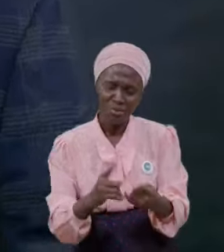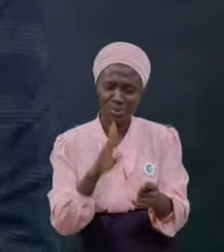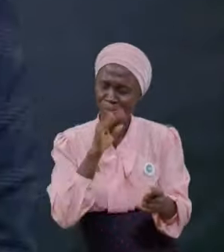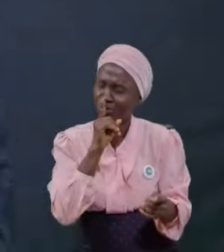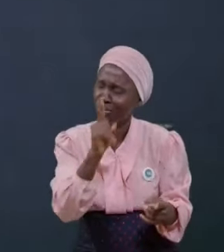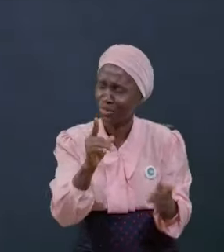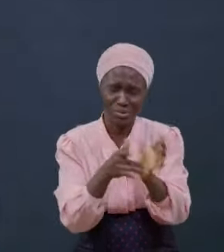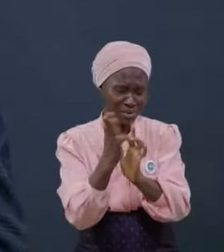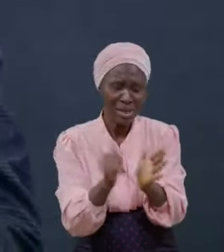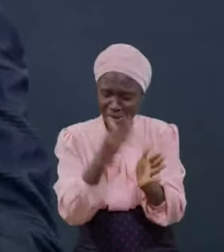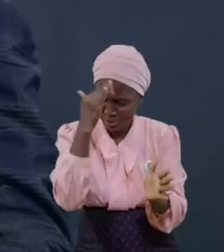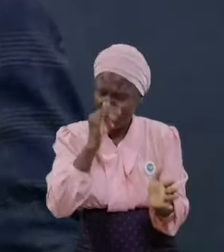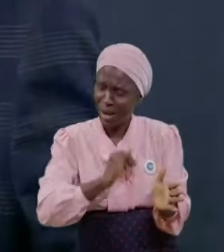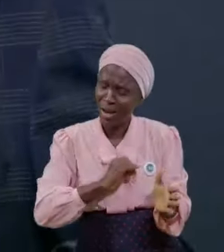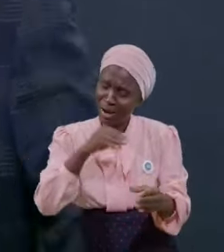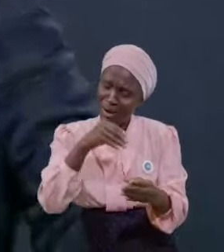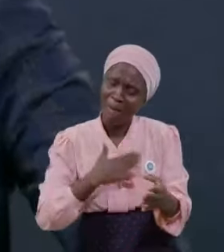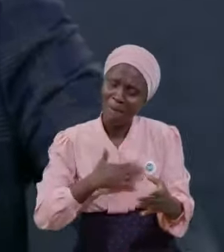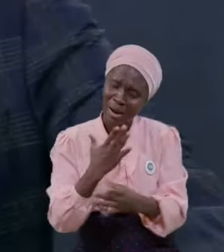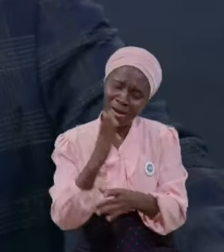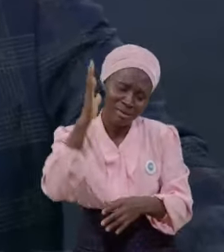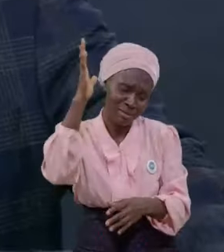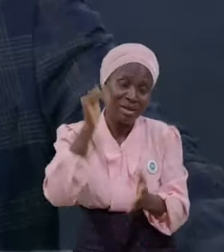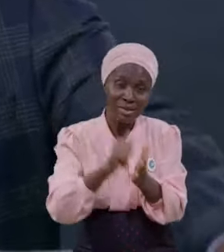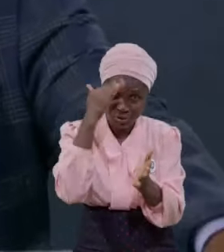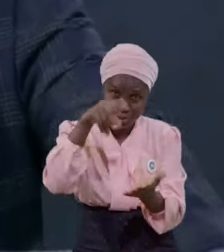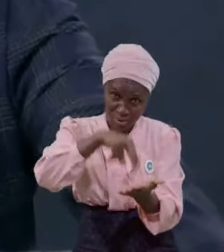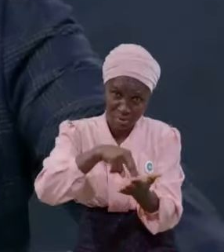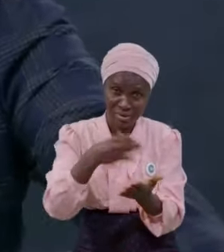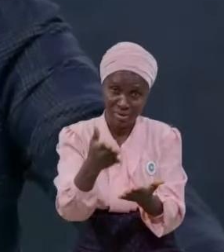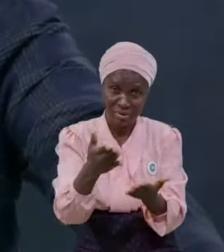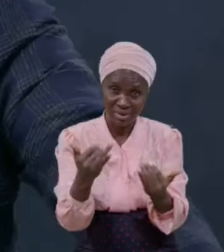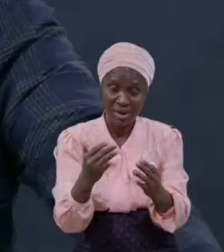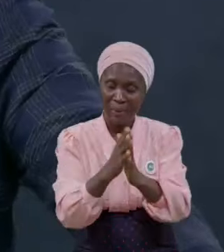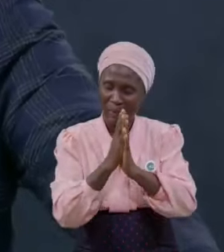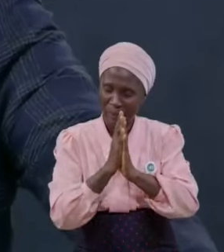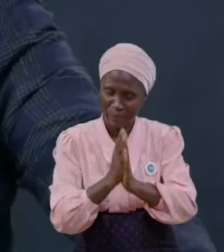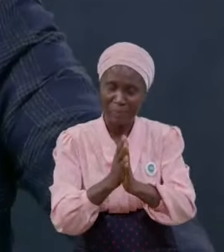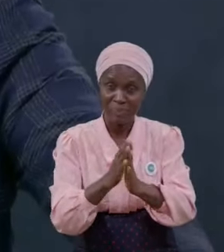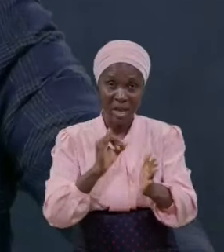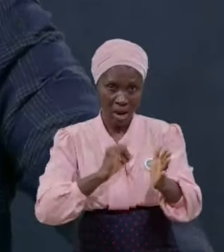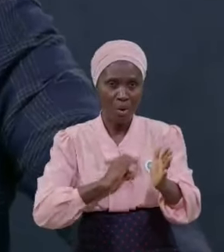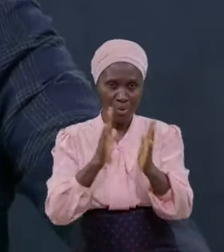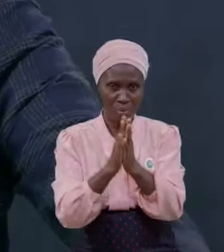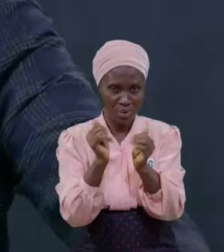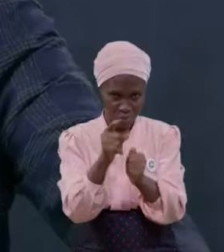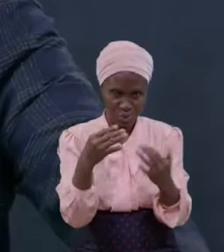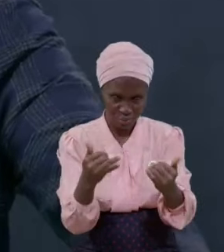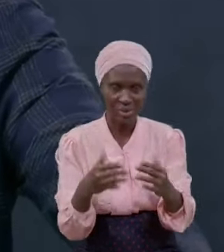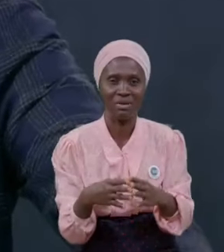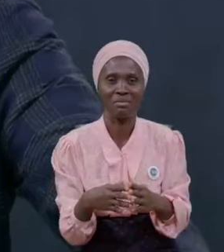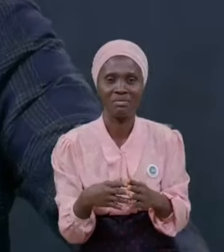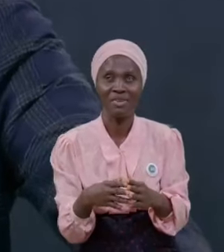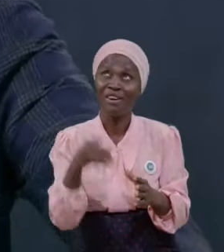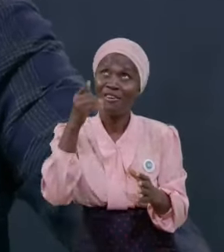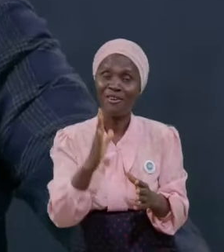up. As you're raising up your hand and standing up, I'm going to pray with you now. And God will answer our